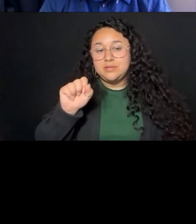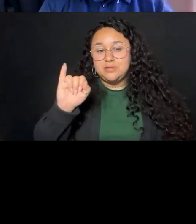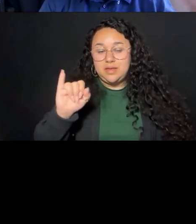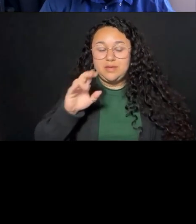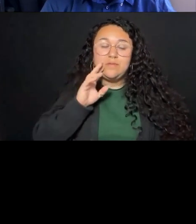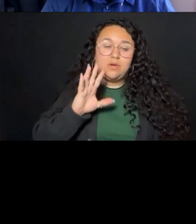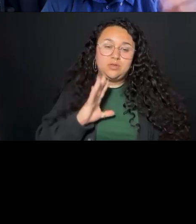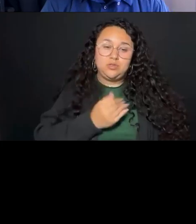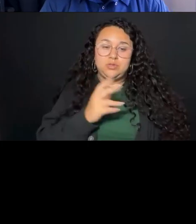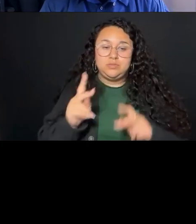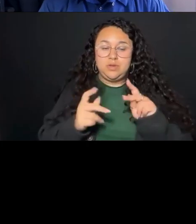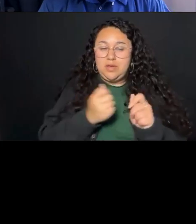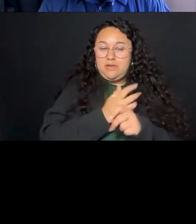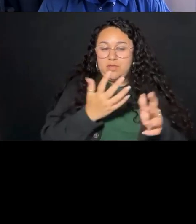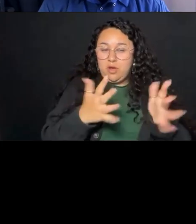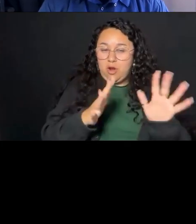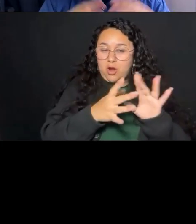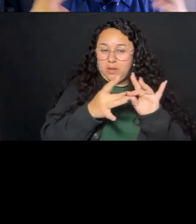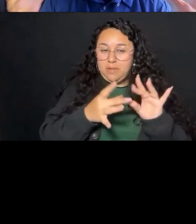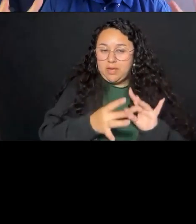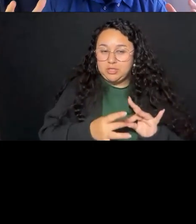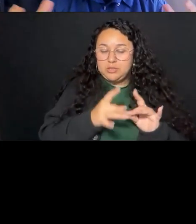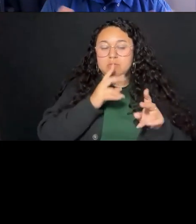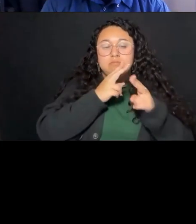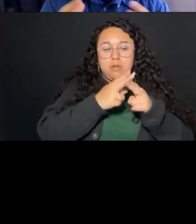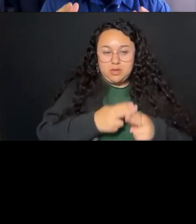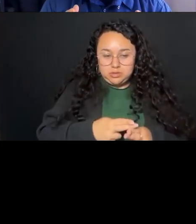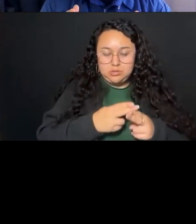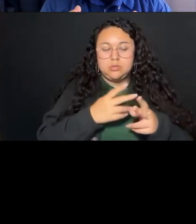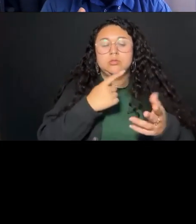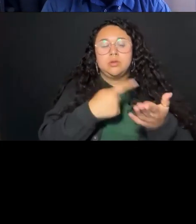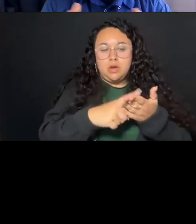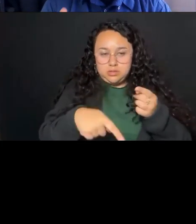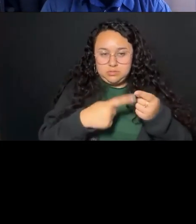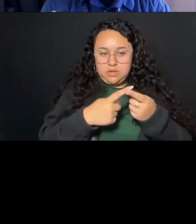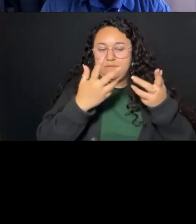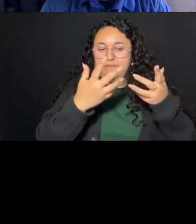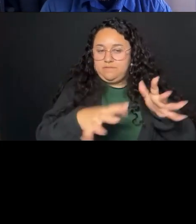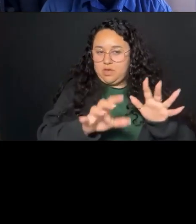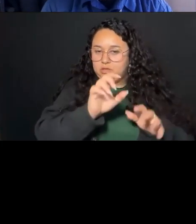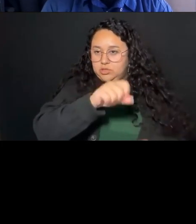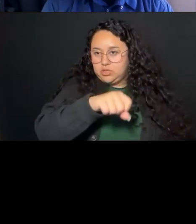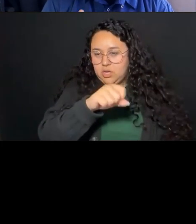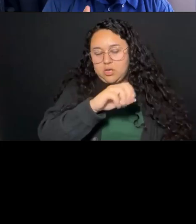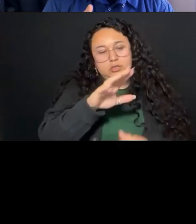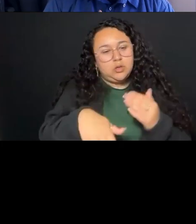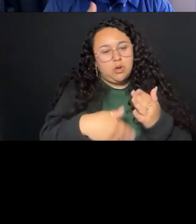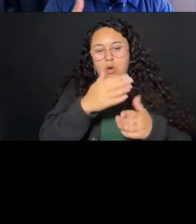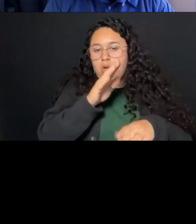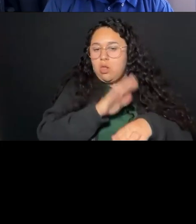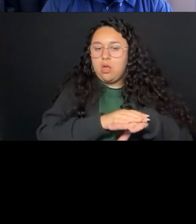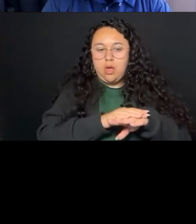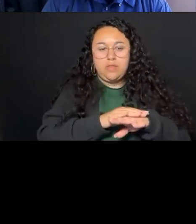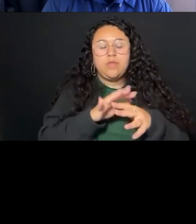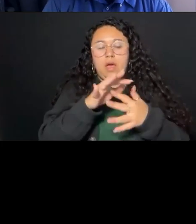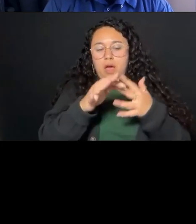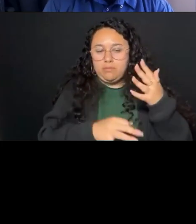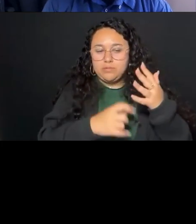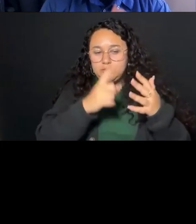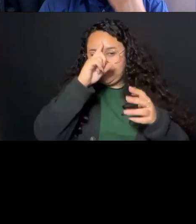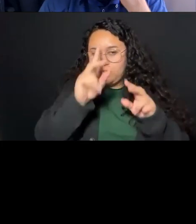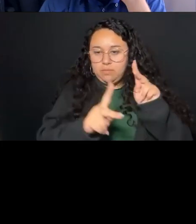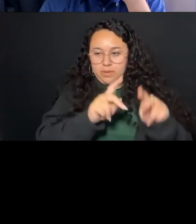mentioned before, everything that we talked about before. So those are all on the options for folks. But with trans